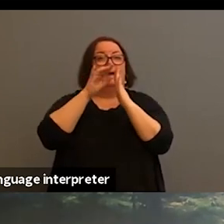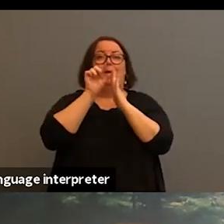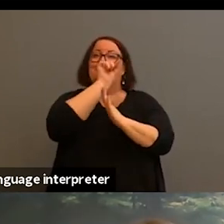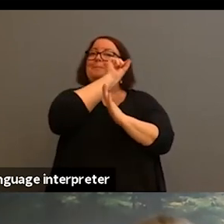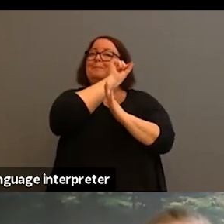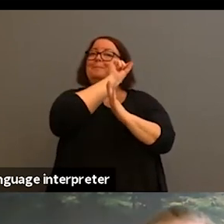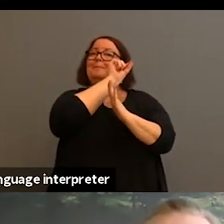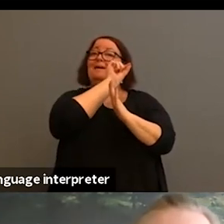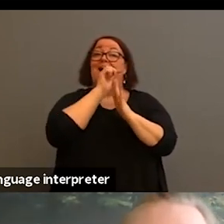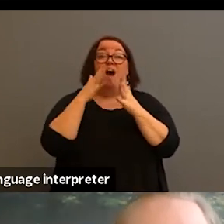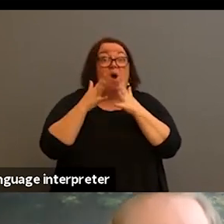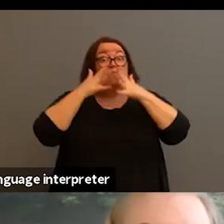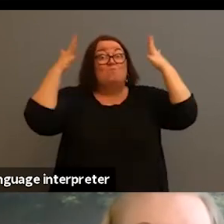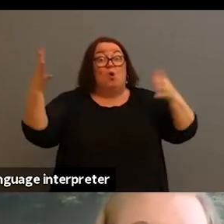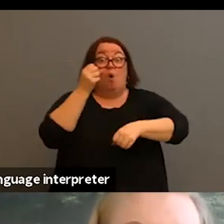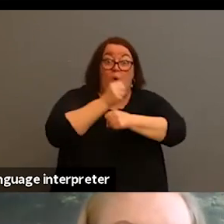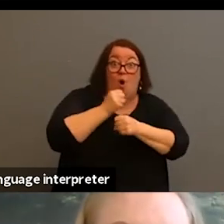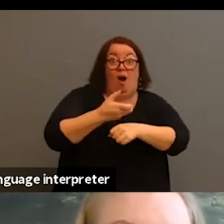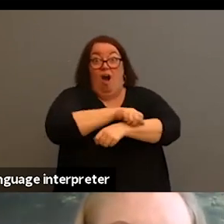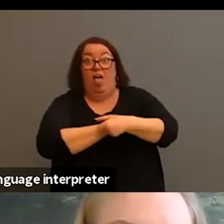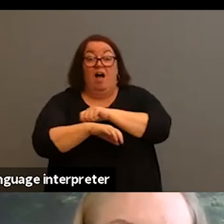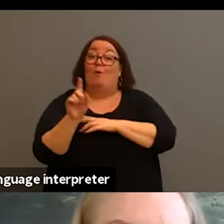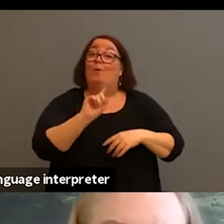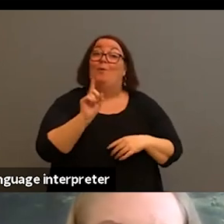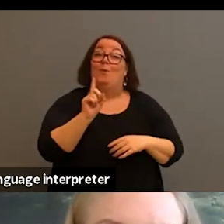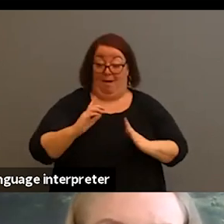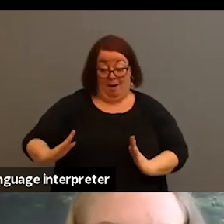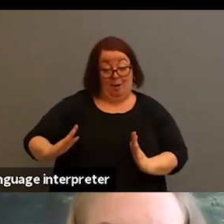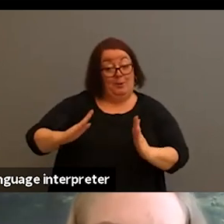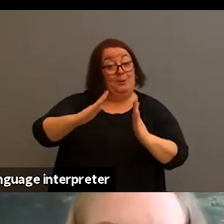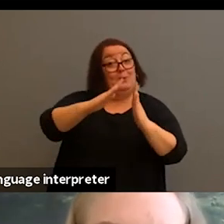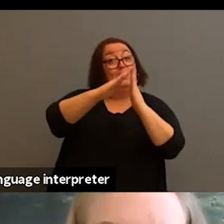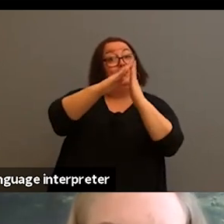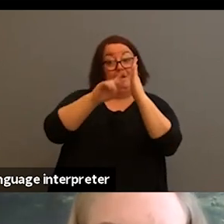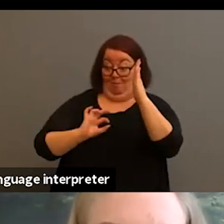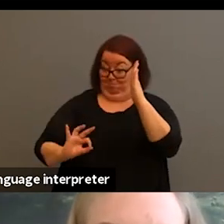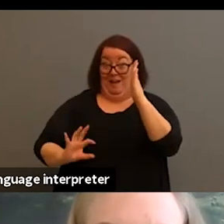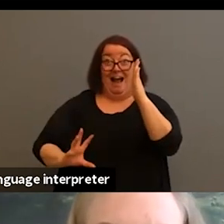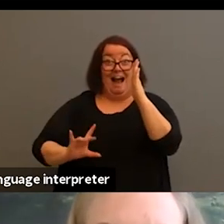So thank you so much for today, and also thank you for everybody listening. And